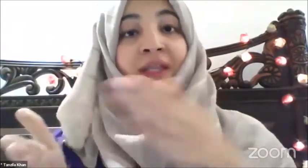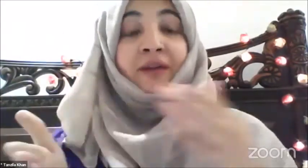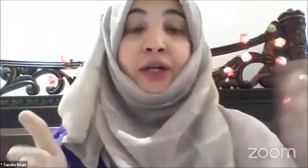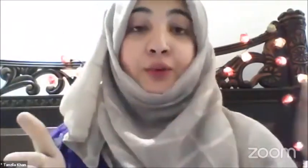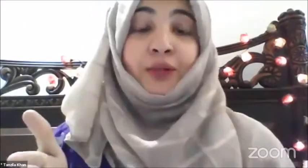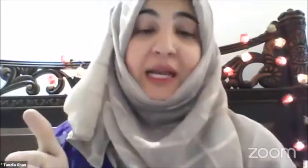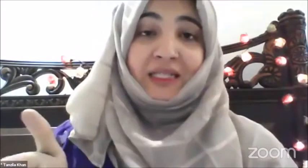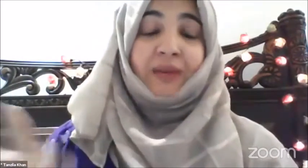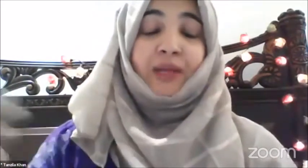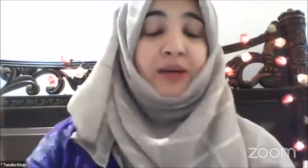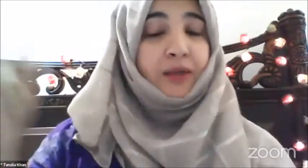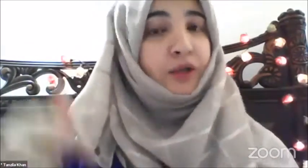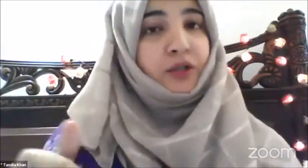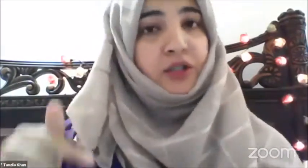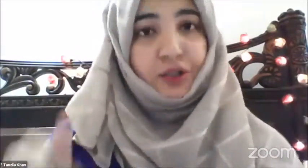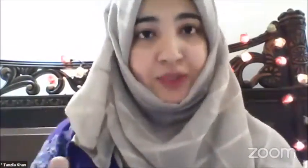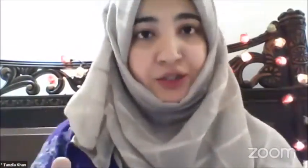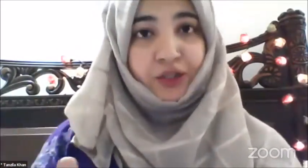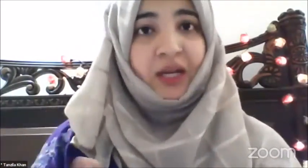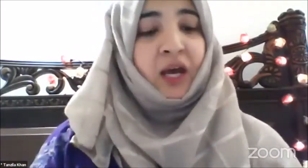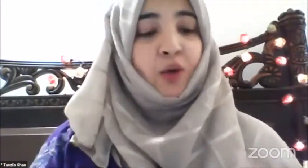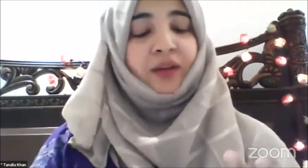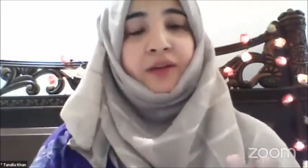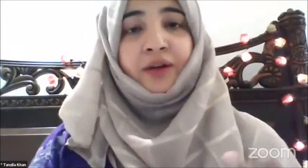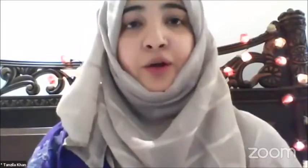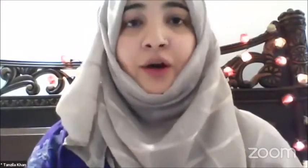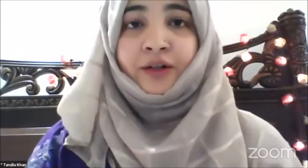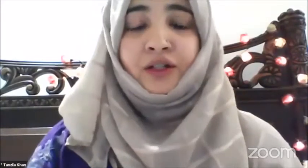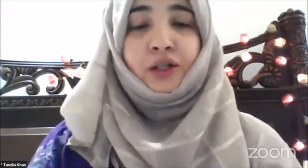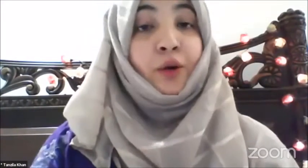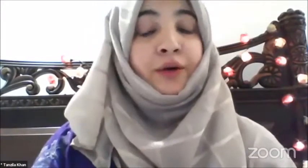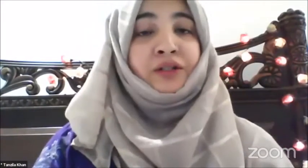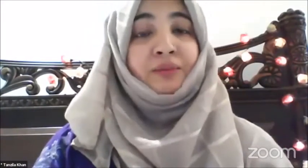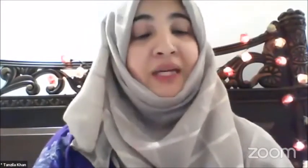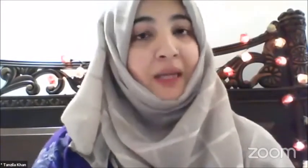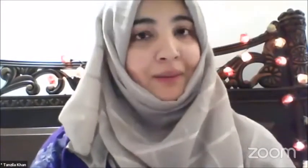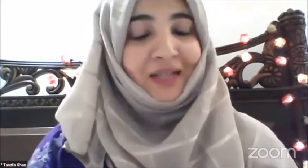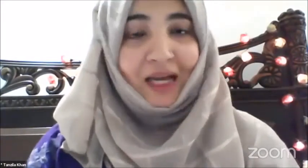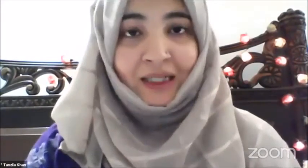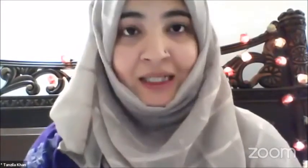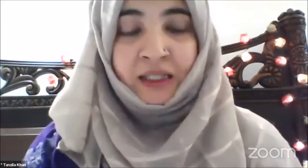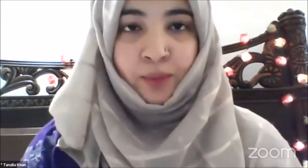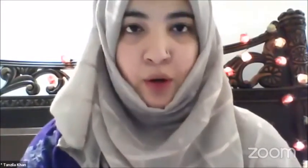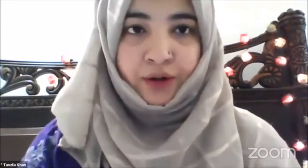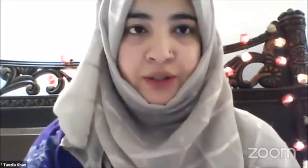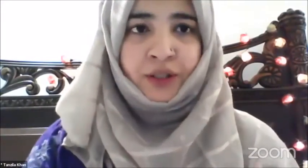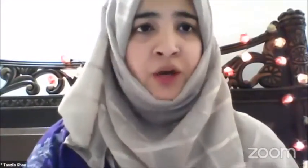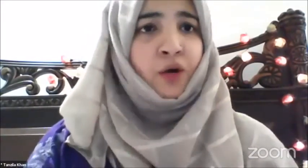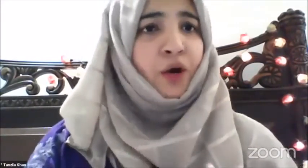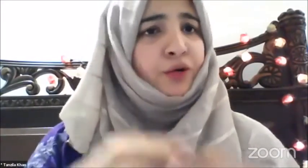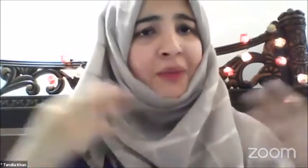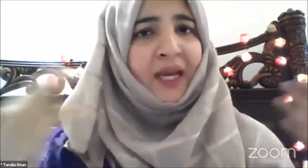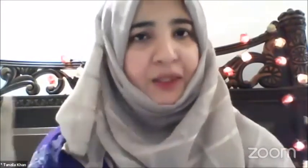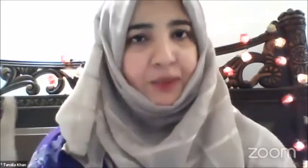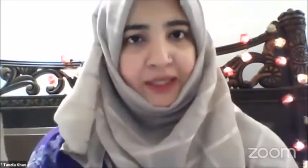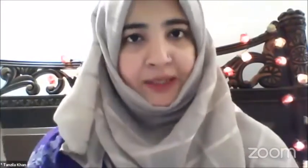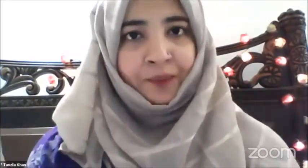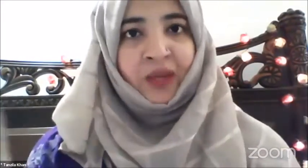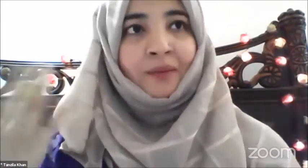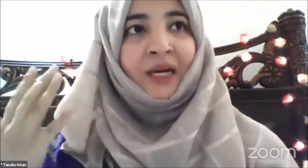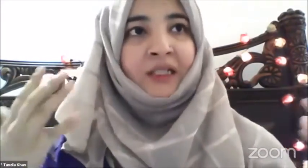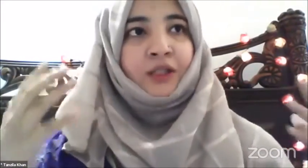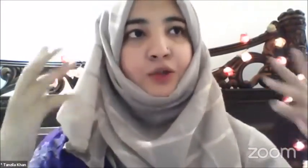what they will do next time they come across a situation, whether they're doctors, lawyers, media personalities, bloggers, or could be